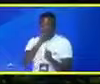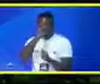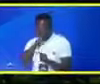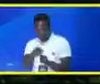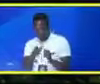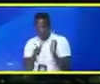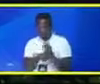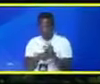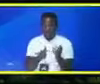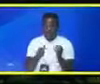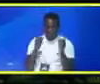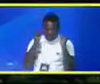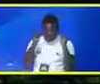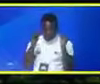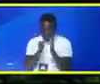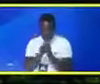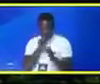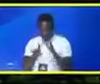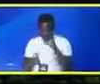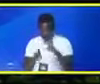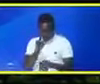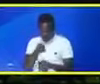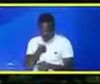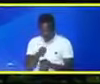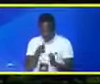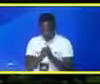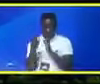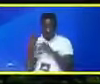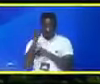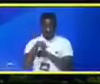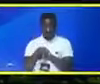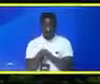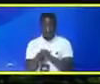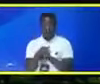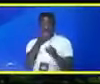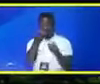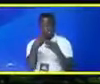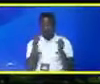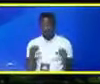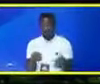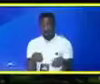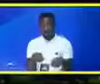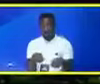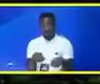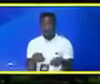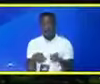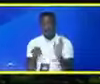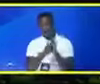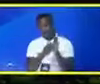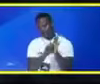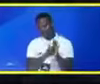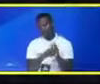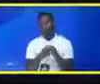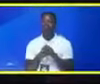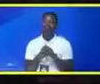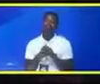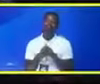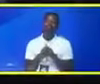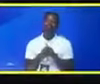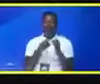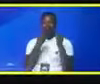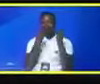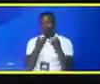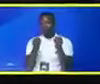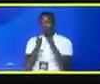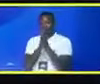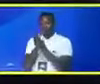with precision the spiritual keys that are responsible for them? For instance, many desire